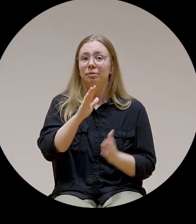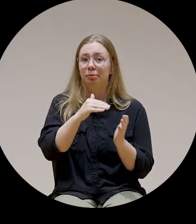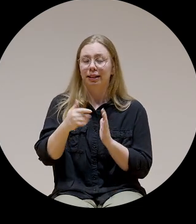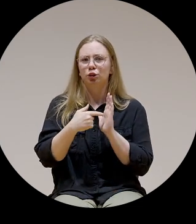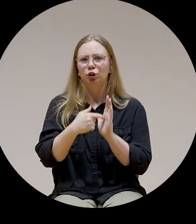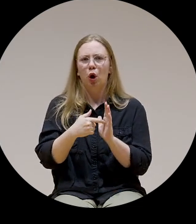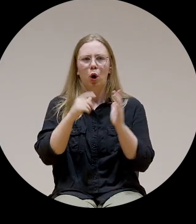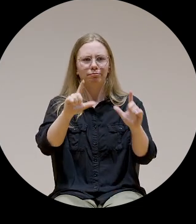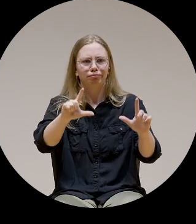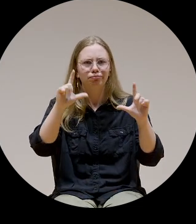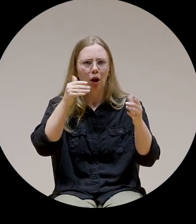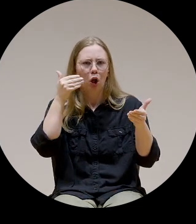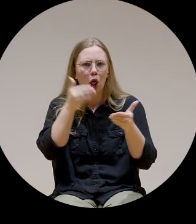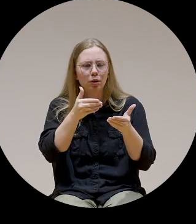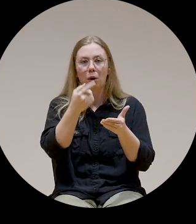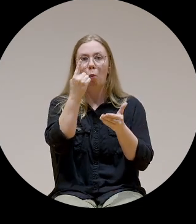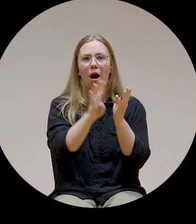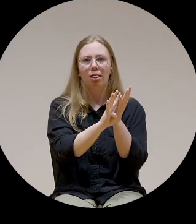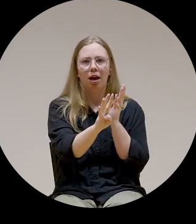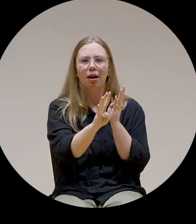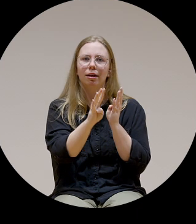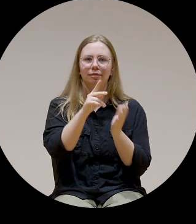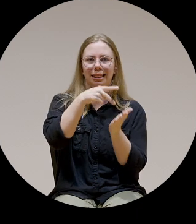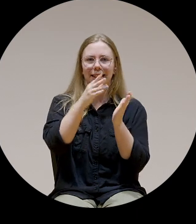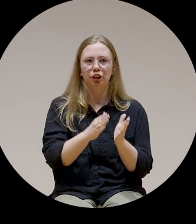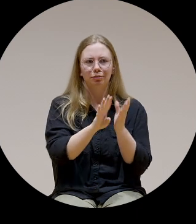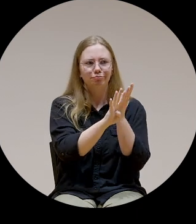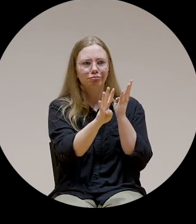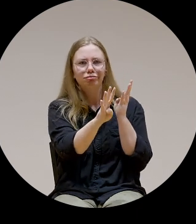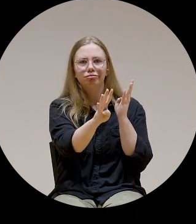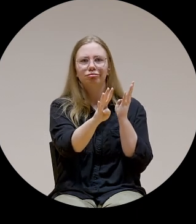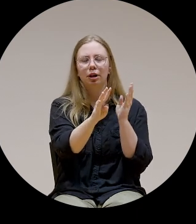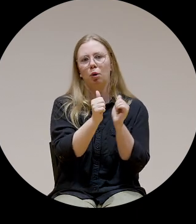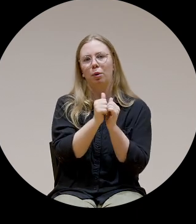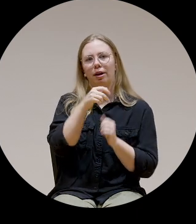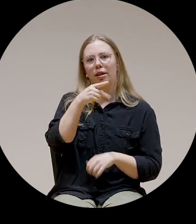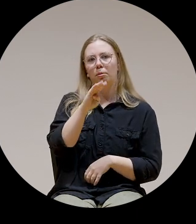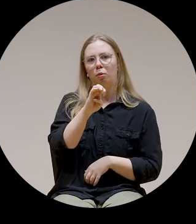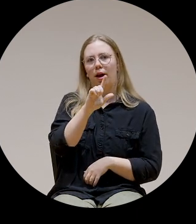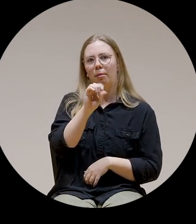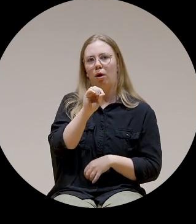of one line of dancers caught in the sunshine against the backdrop of the Pueblo.